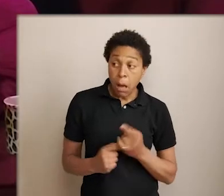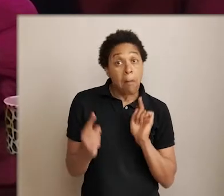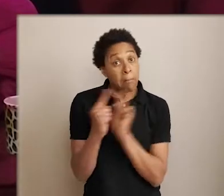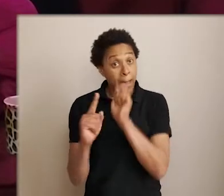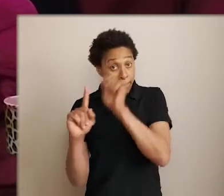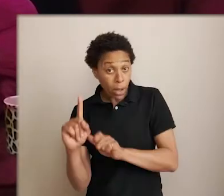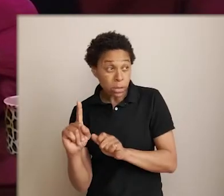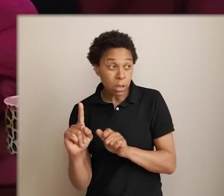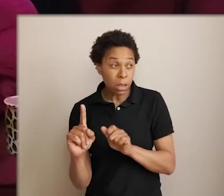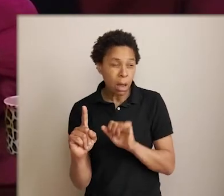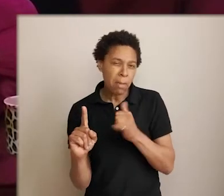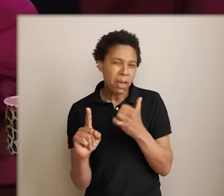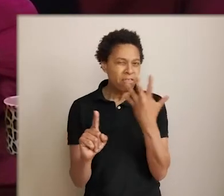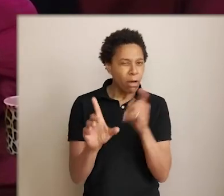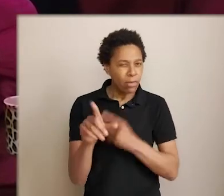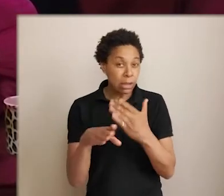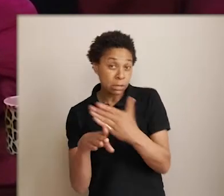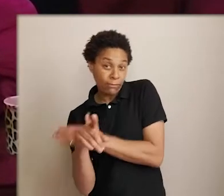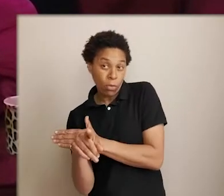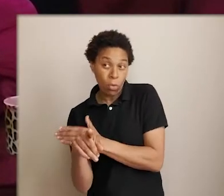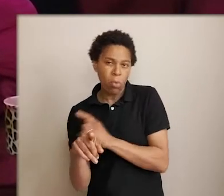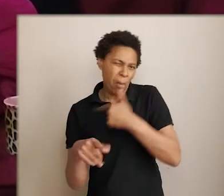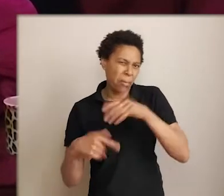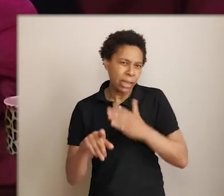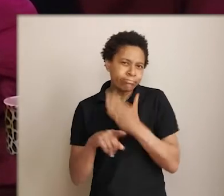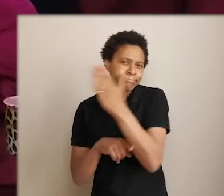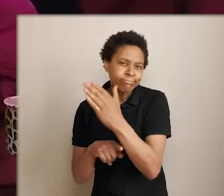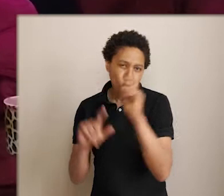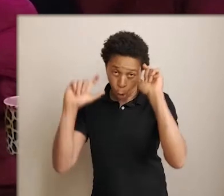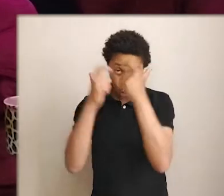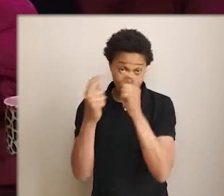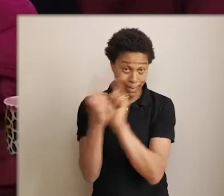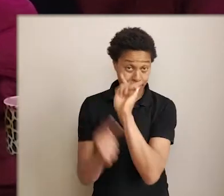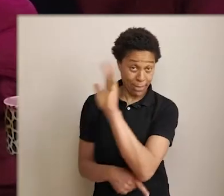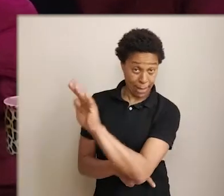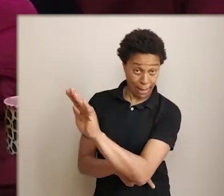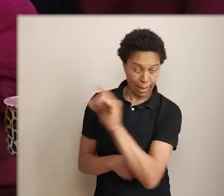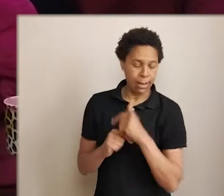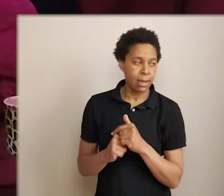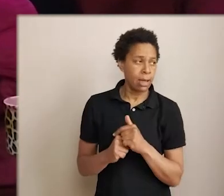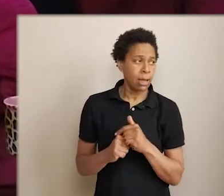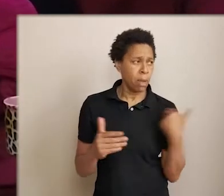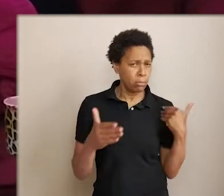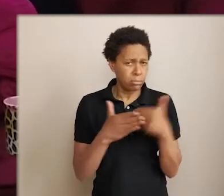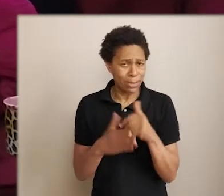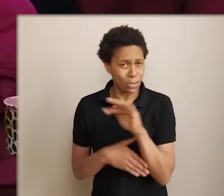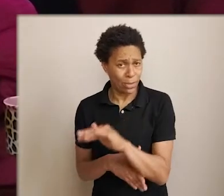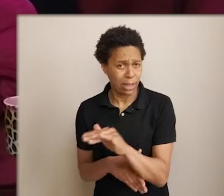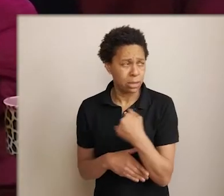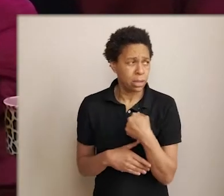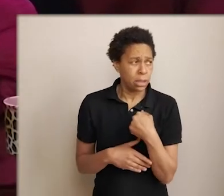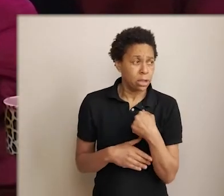about 5 years earlier when I went to college. And up till that time, I had no real awareness